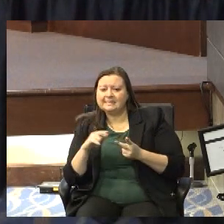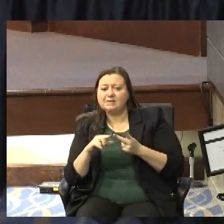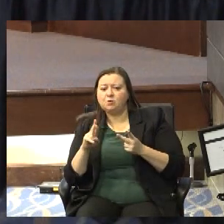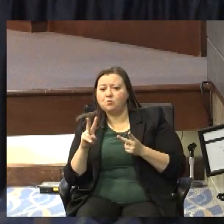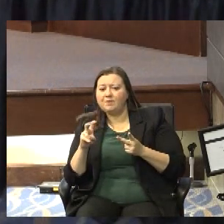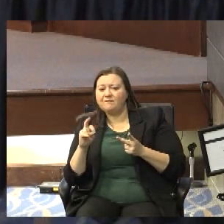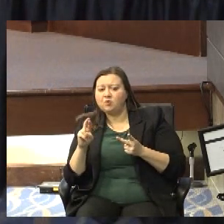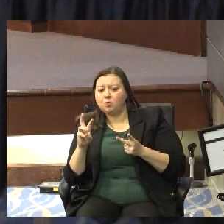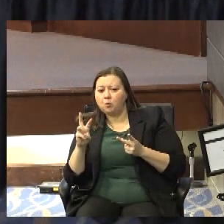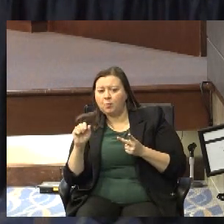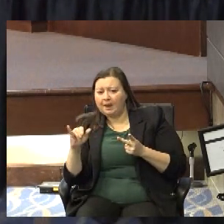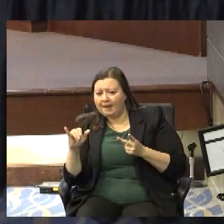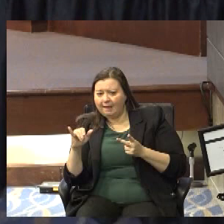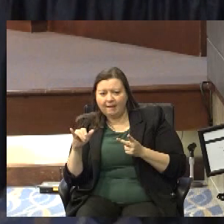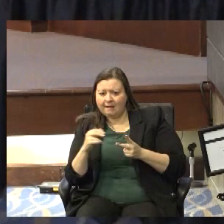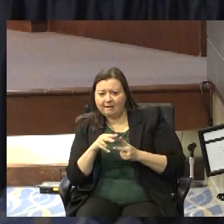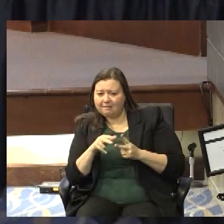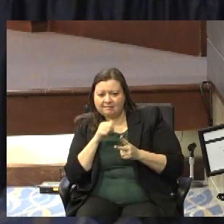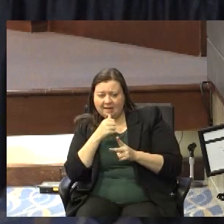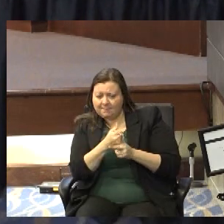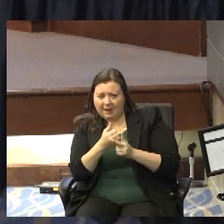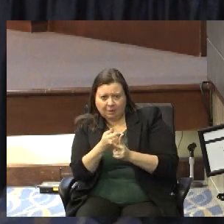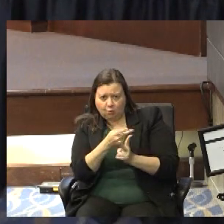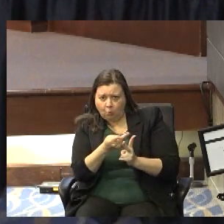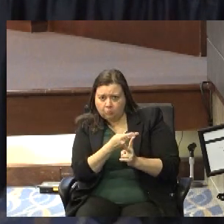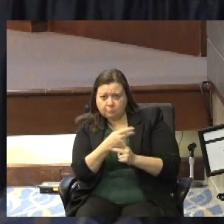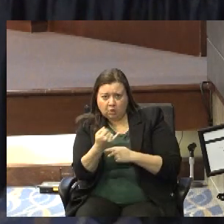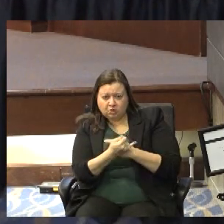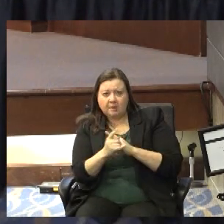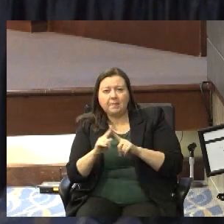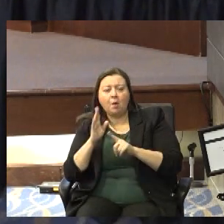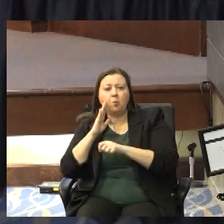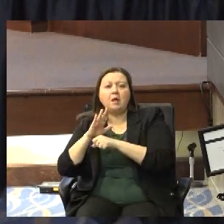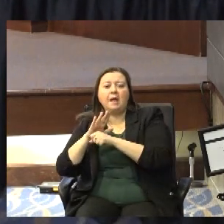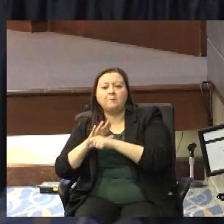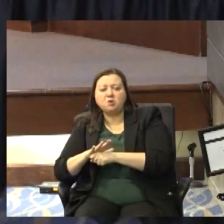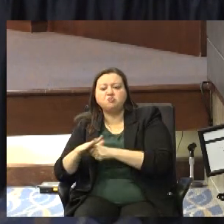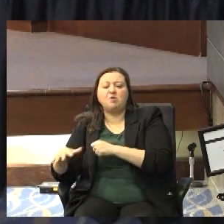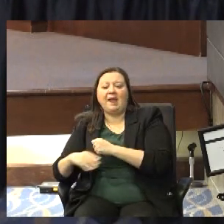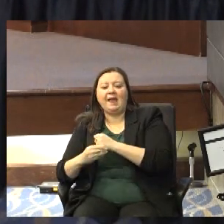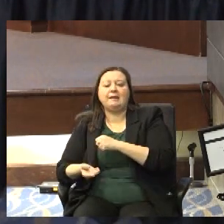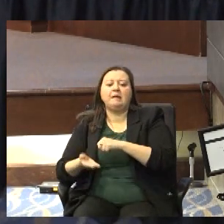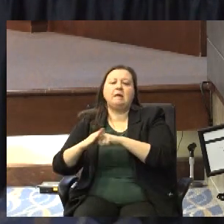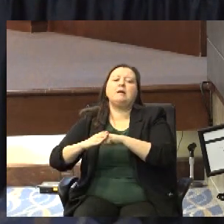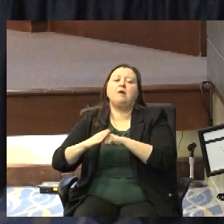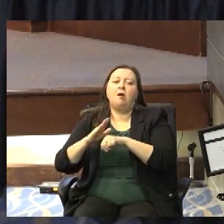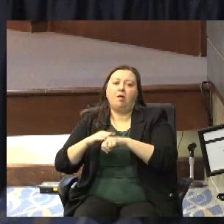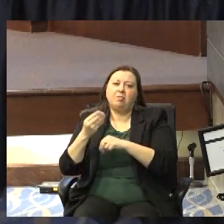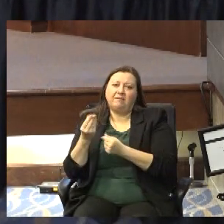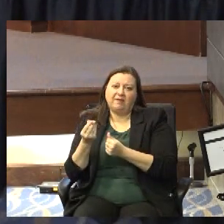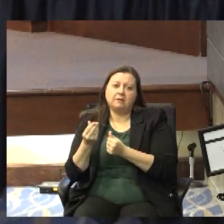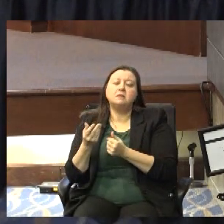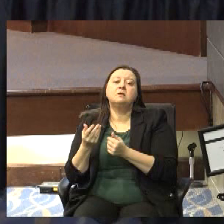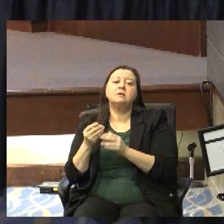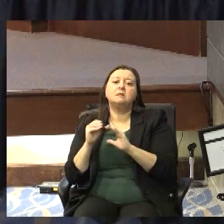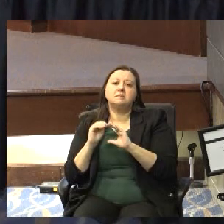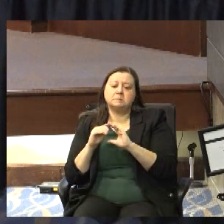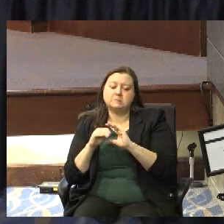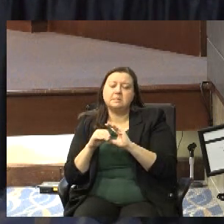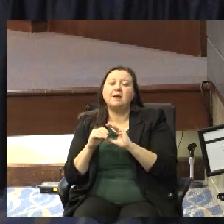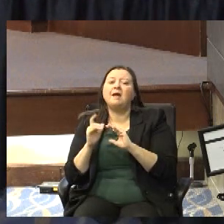outcome. What it does is create overall pressure on the fund. And we have a couple of property taxpayers we're adding to TERS